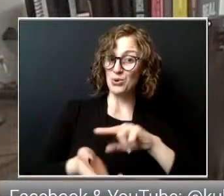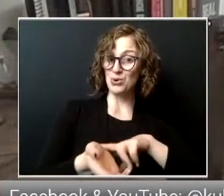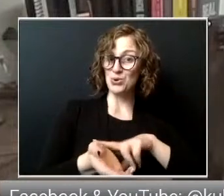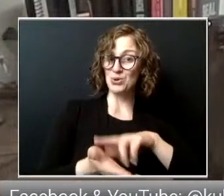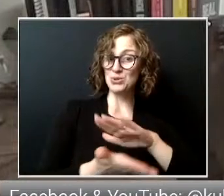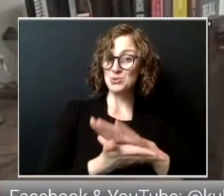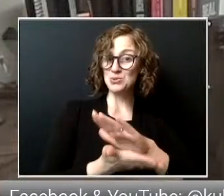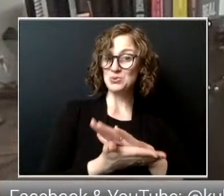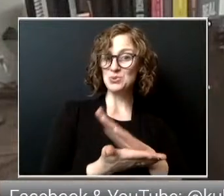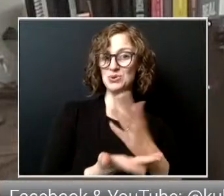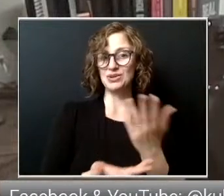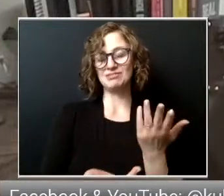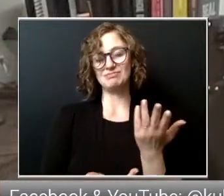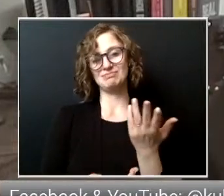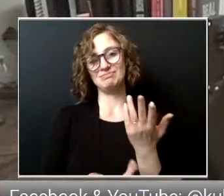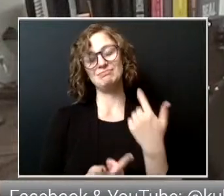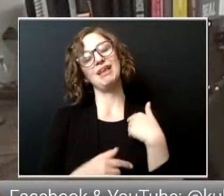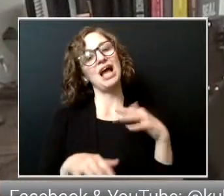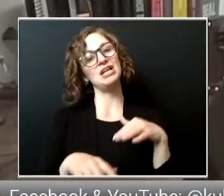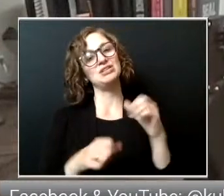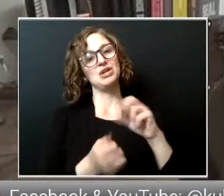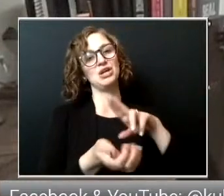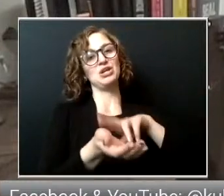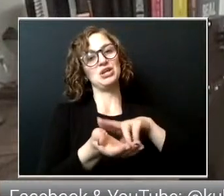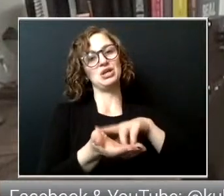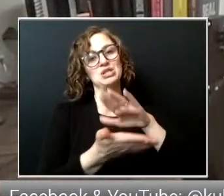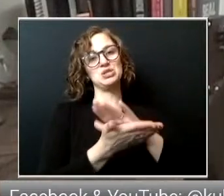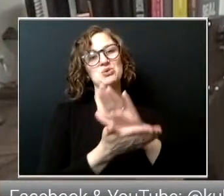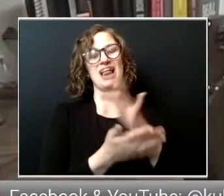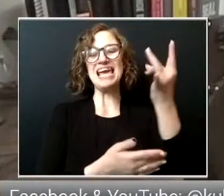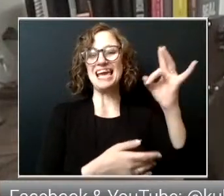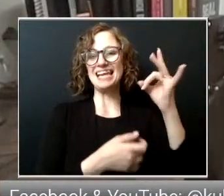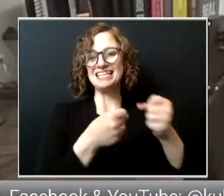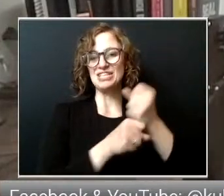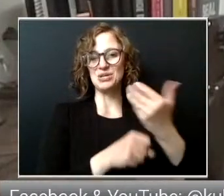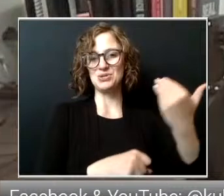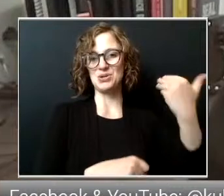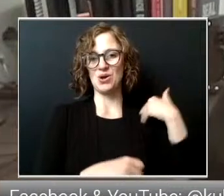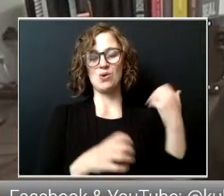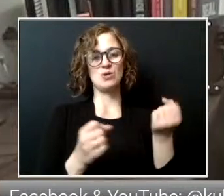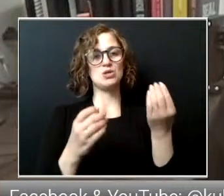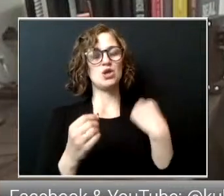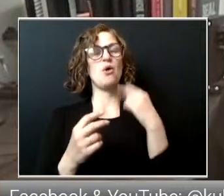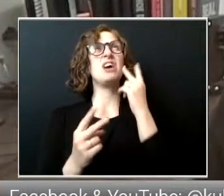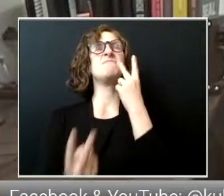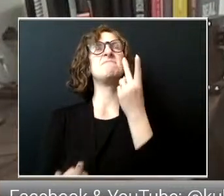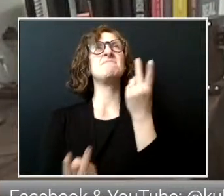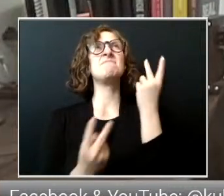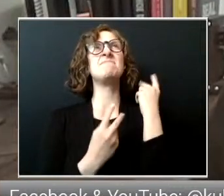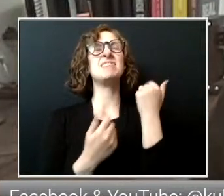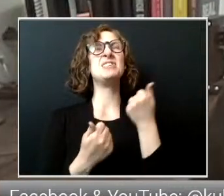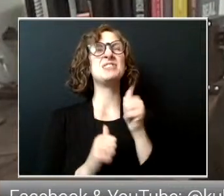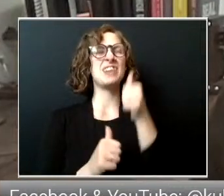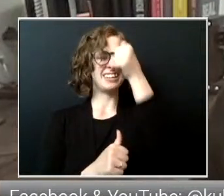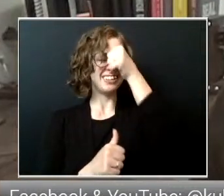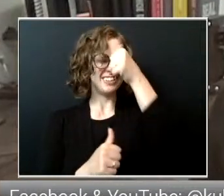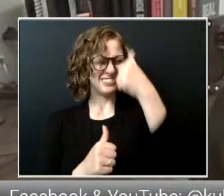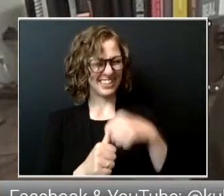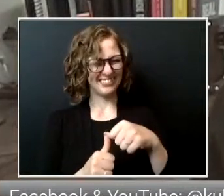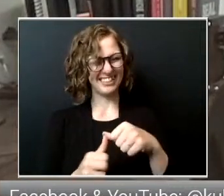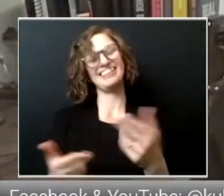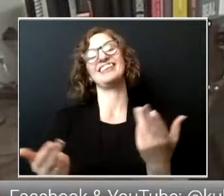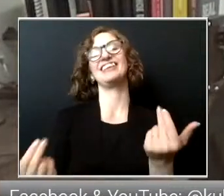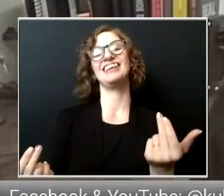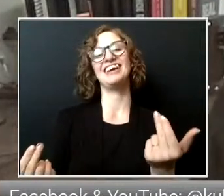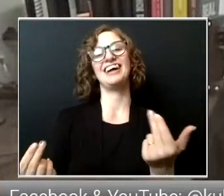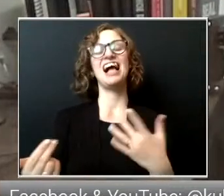I actually took nursing school like 18 years ago, so I'm trying to remember that. I feel like if